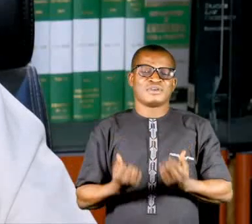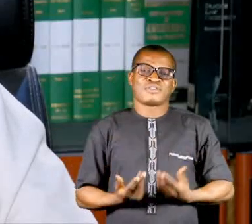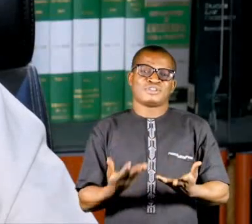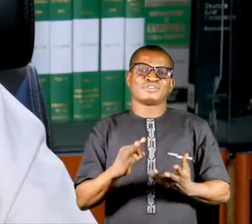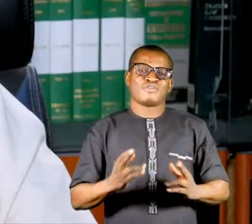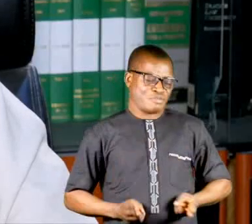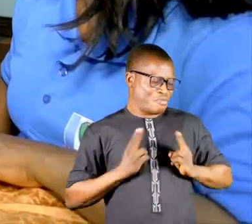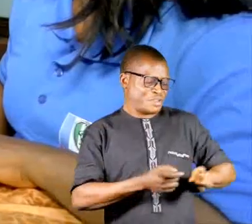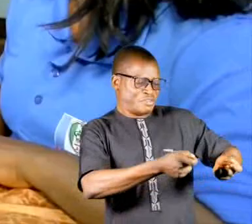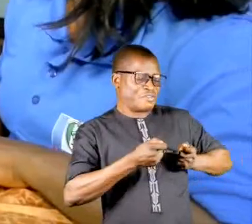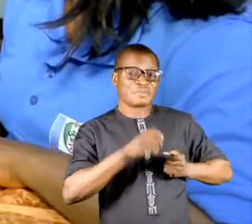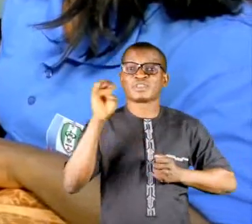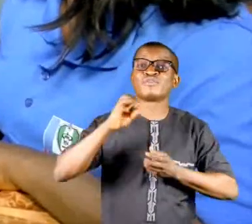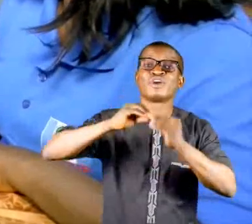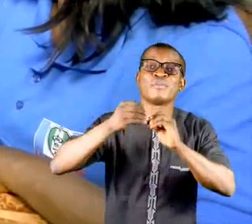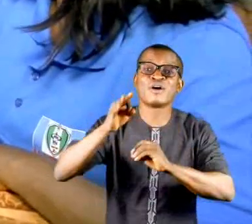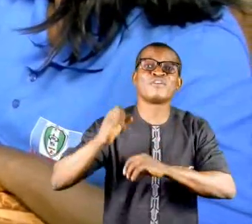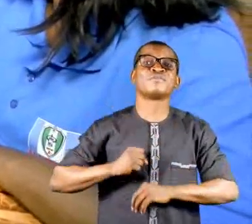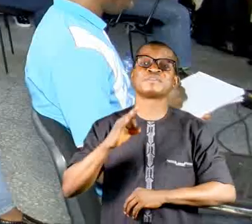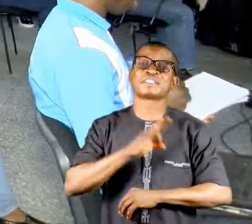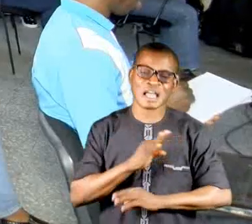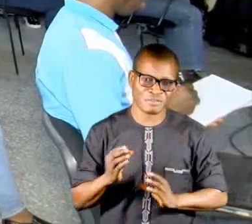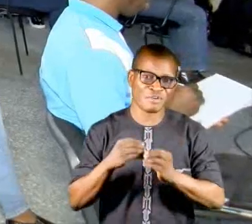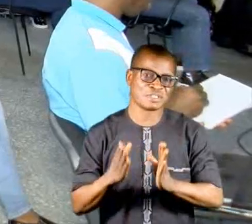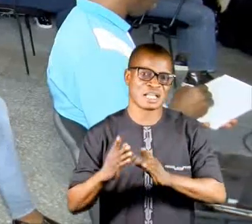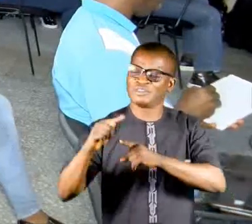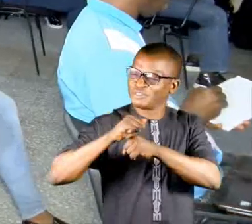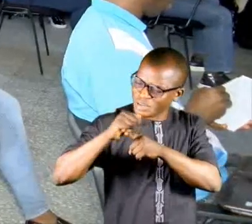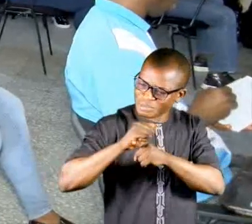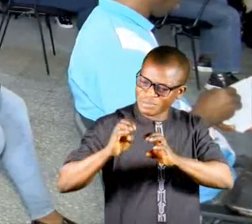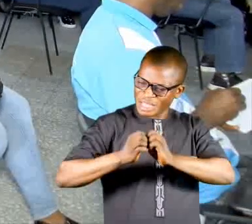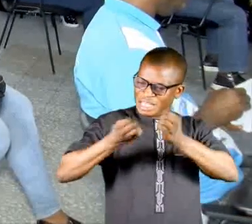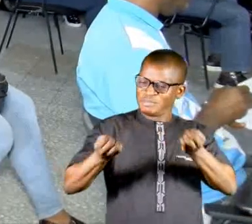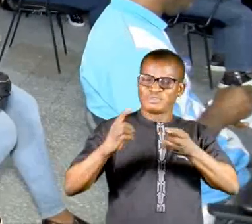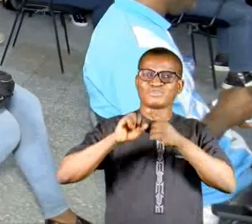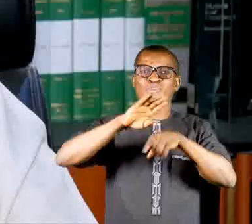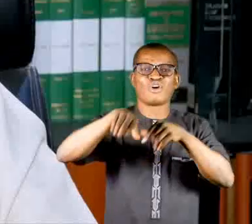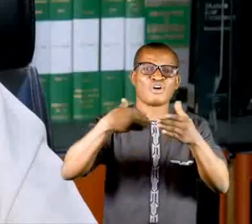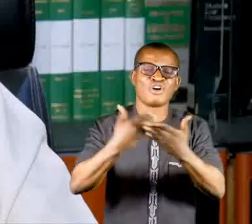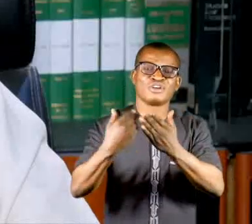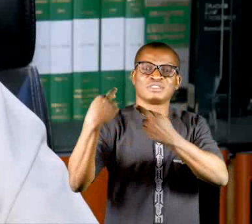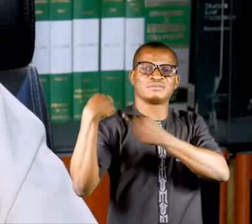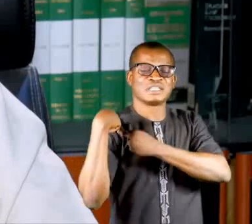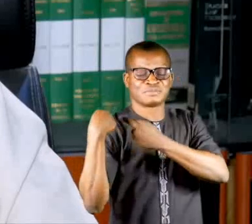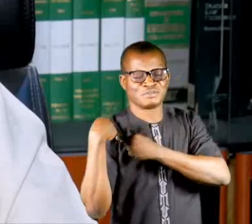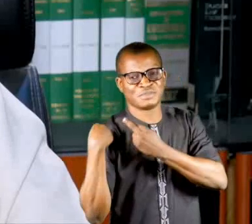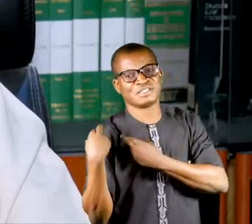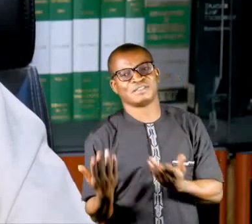human trafficking, and even the number of staff trained and exposed to the nitty-gritty